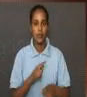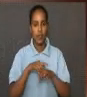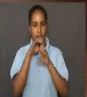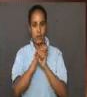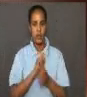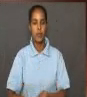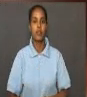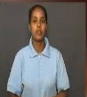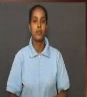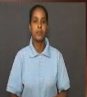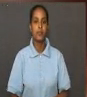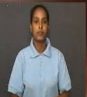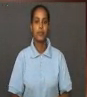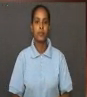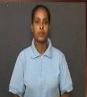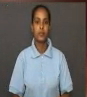Time's up!